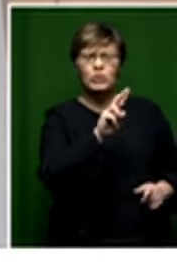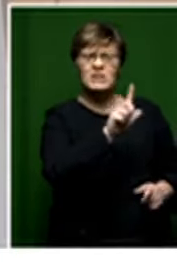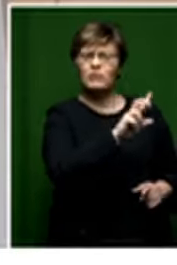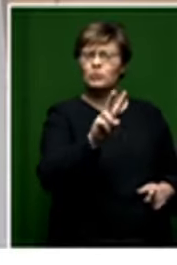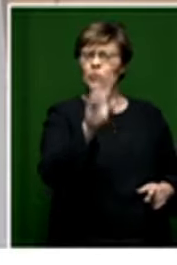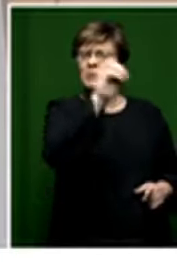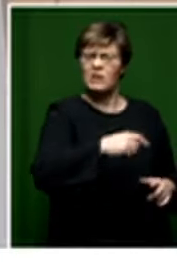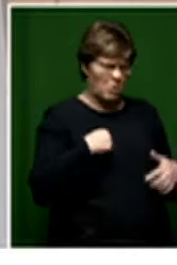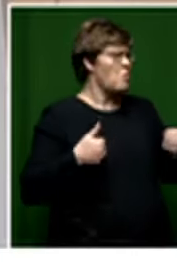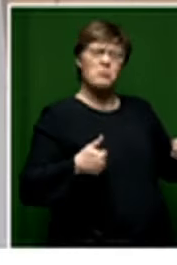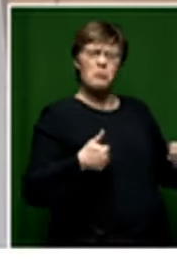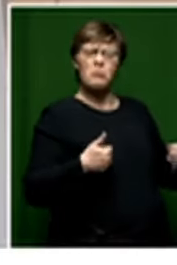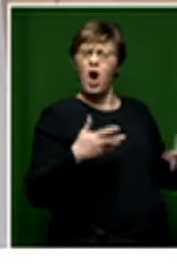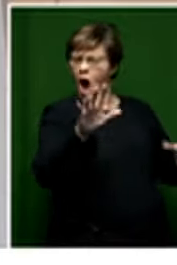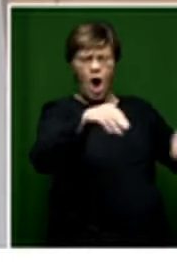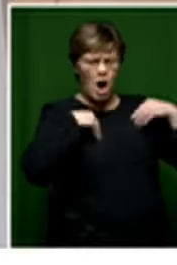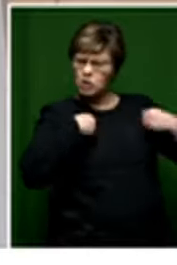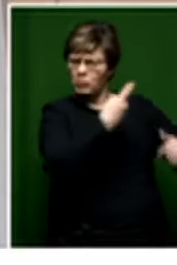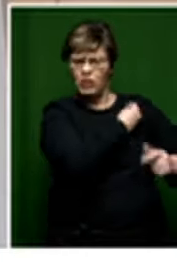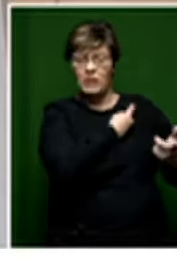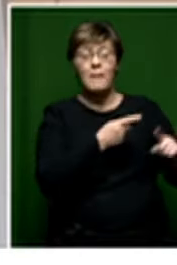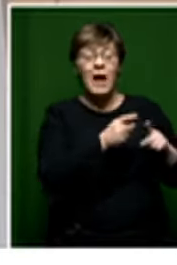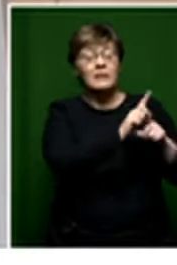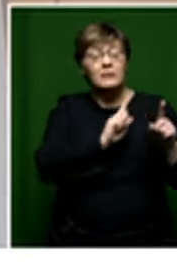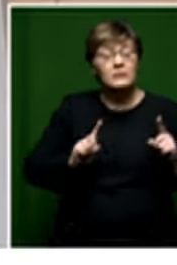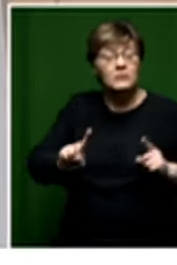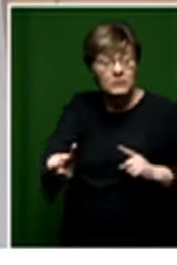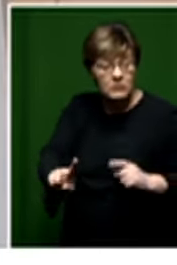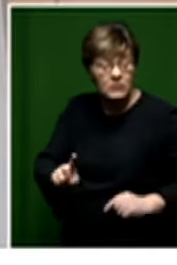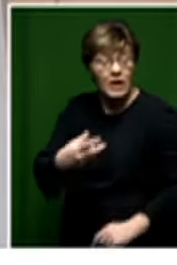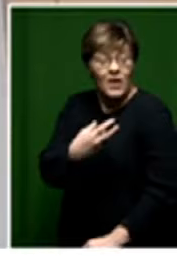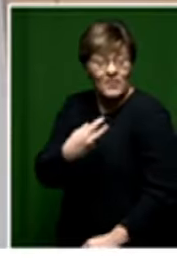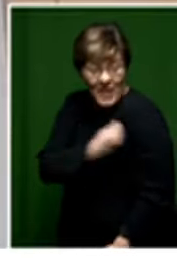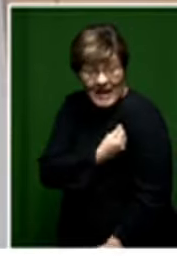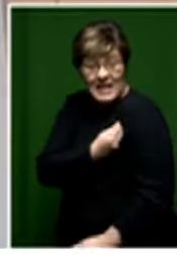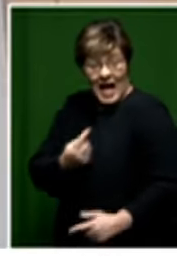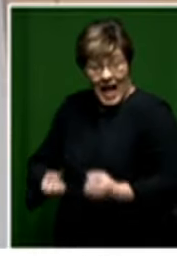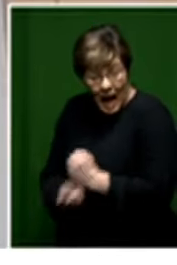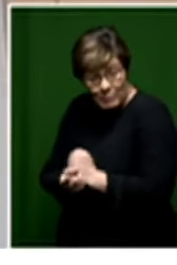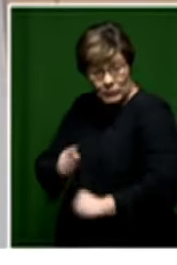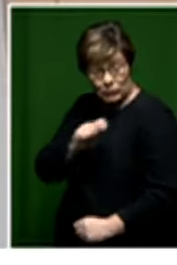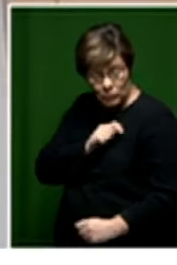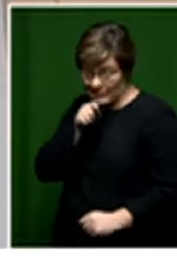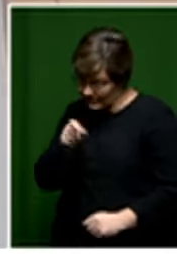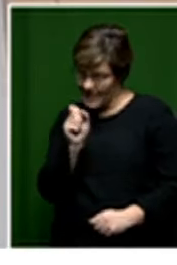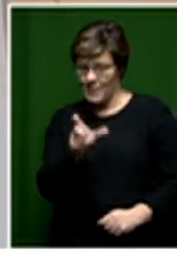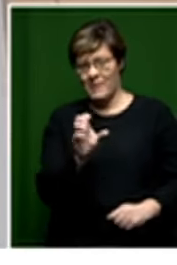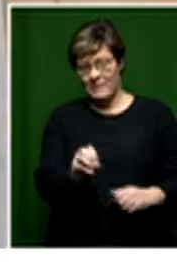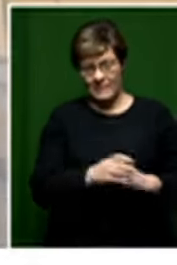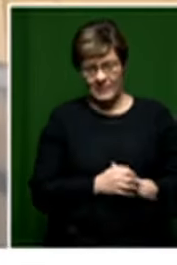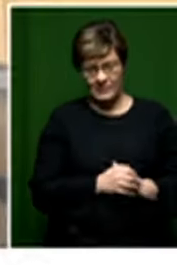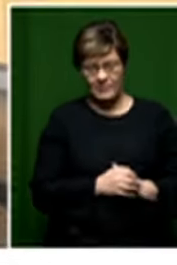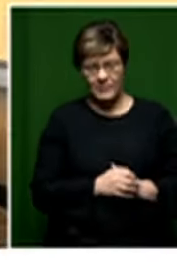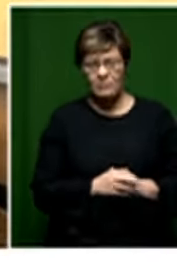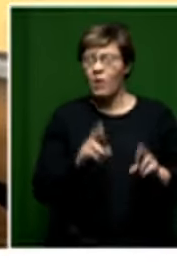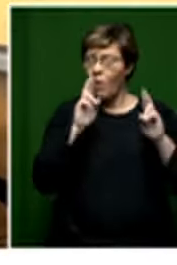on what might be the drivers of that and how as a country we might begin to address that gap. And I was hoping